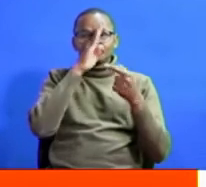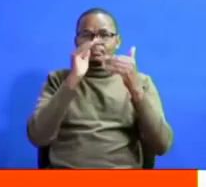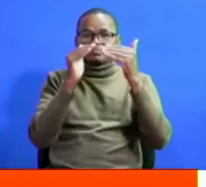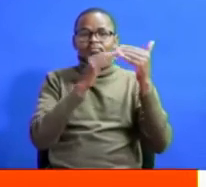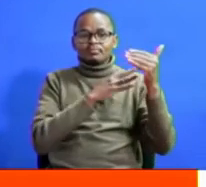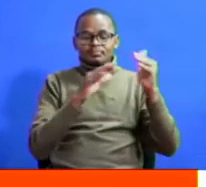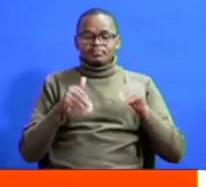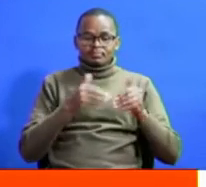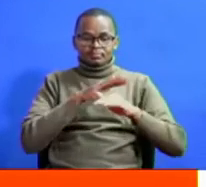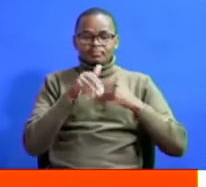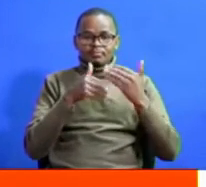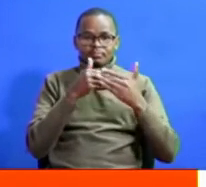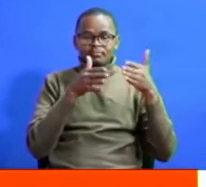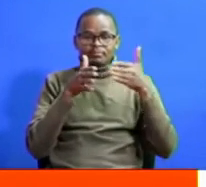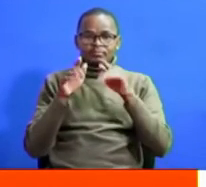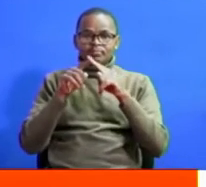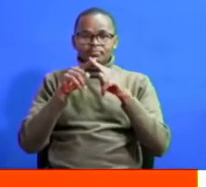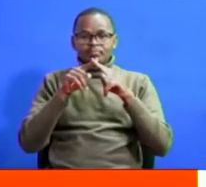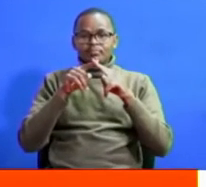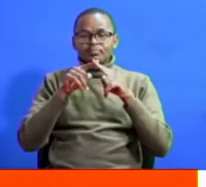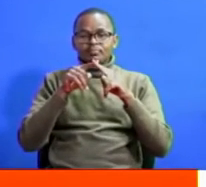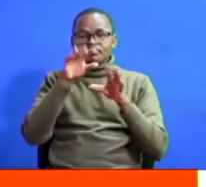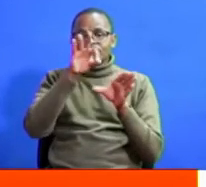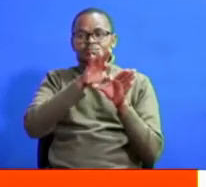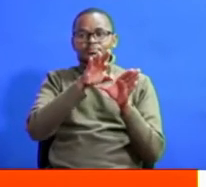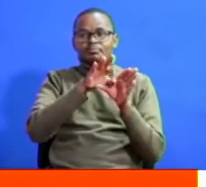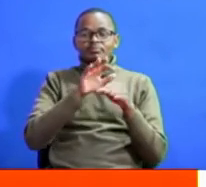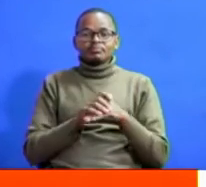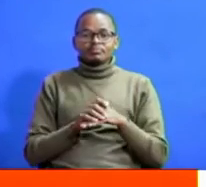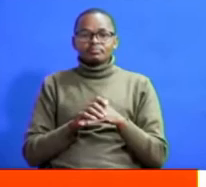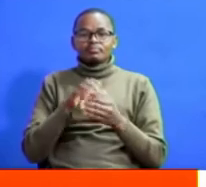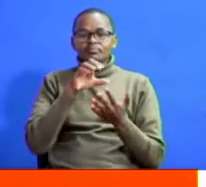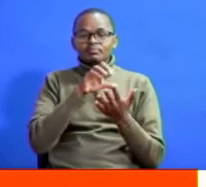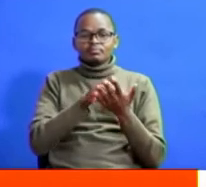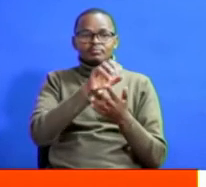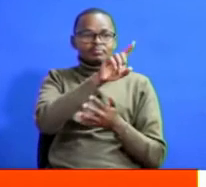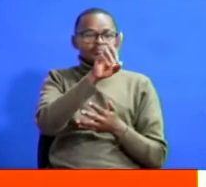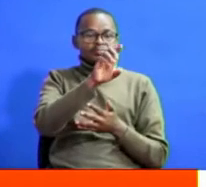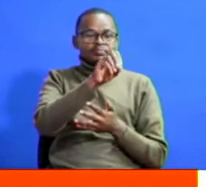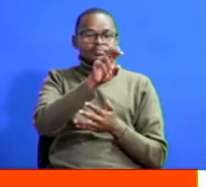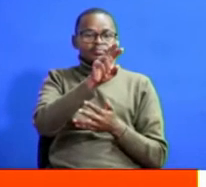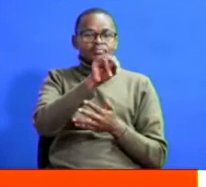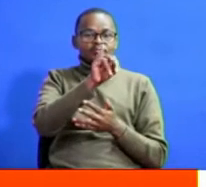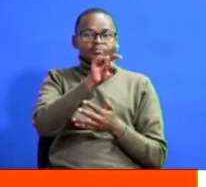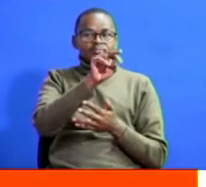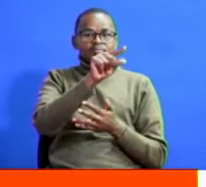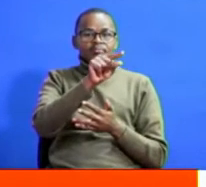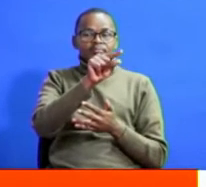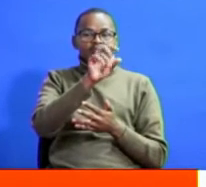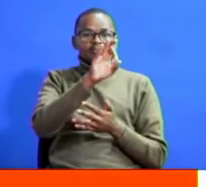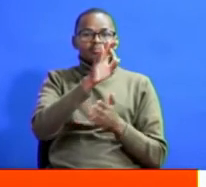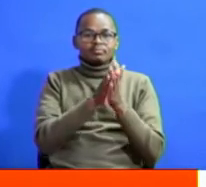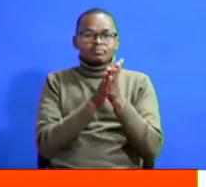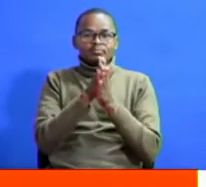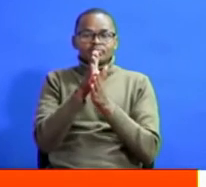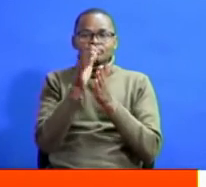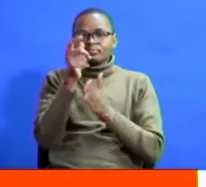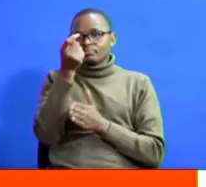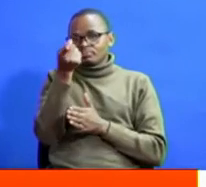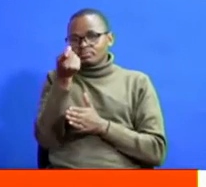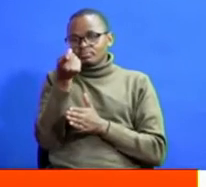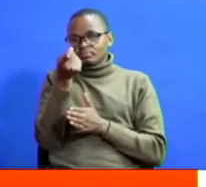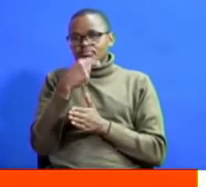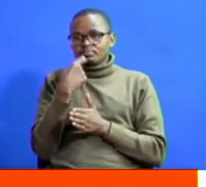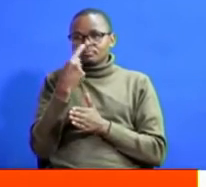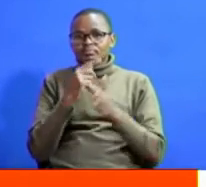and give everybody a chance to take part in the elections. The case of zoning actually is of interest to a few who